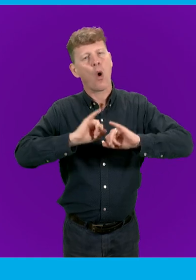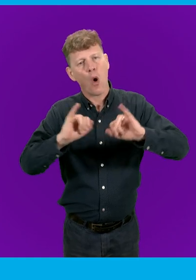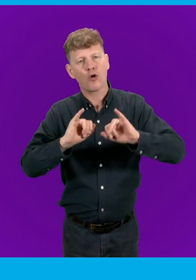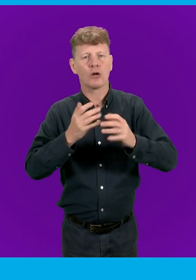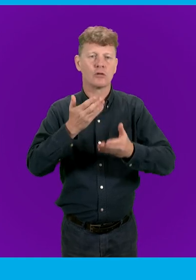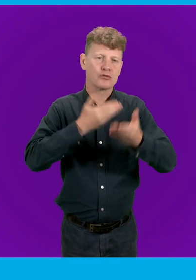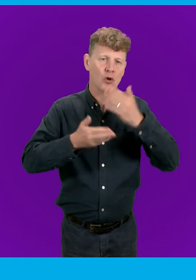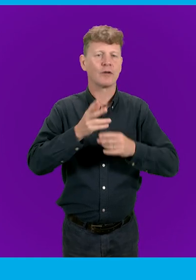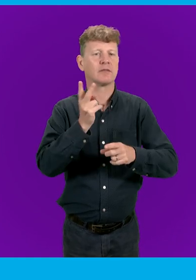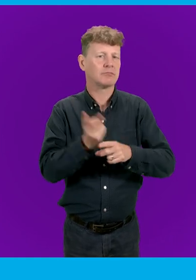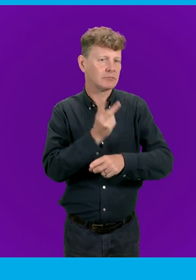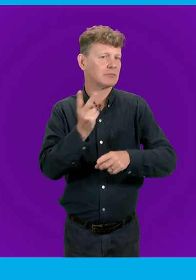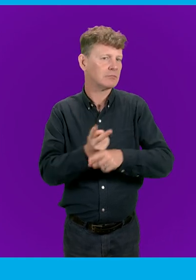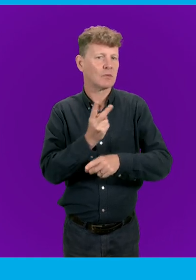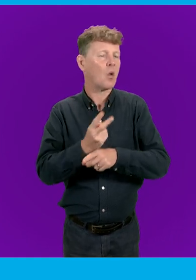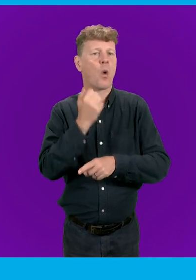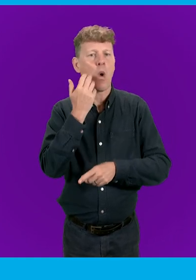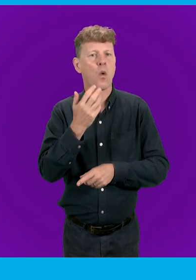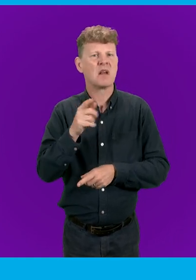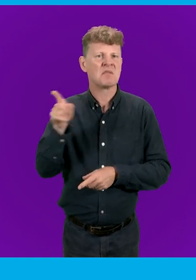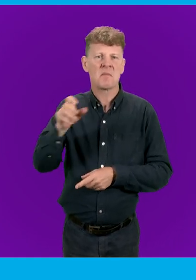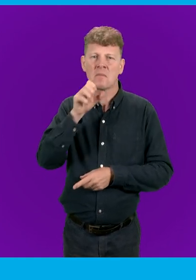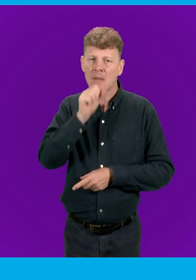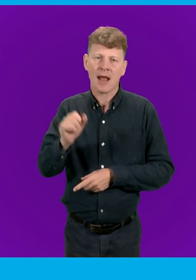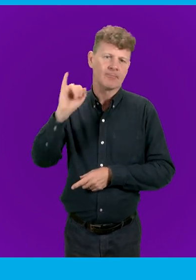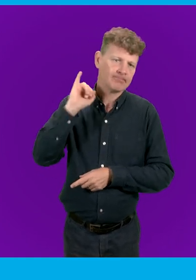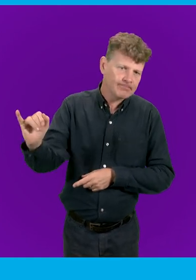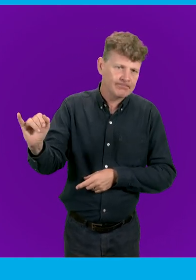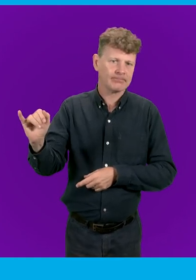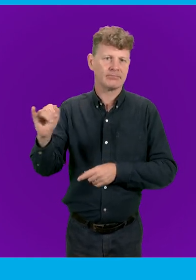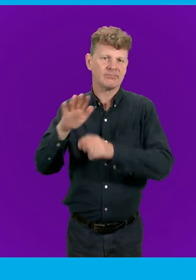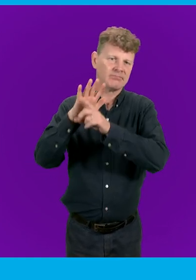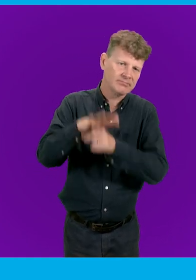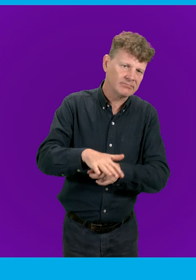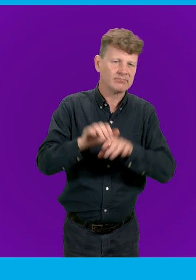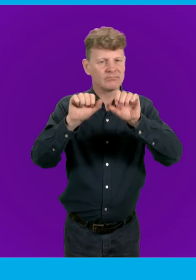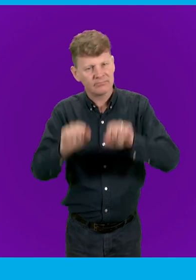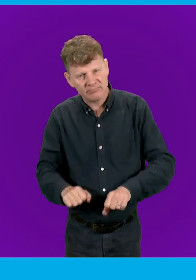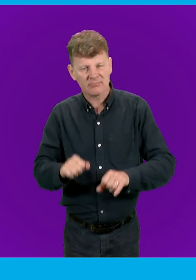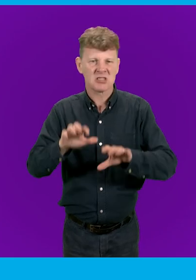often a guy is being almost the villain, but in reality, it can happen both ways.